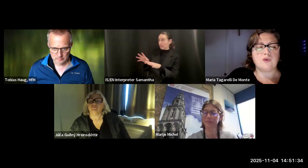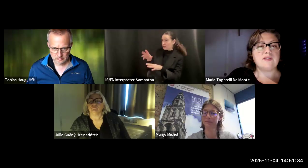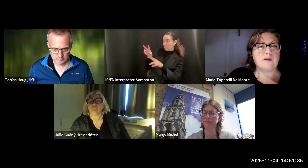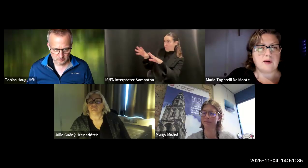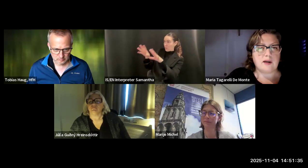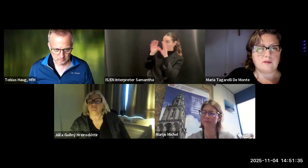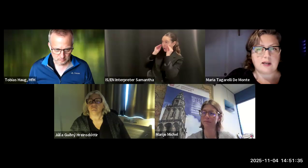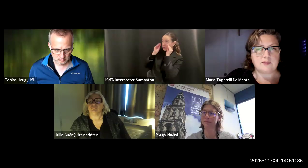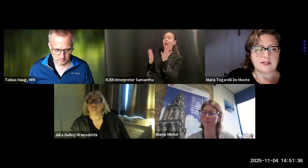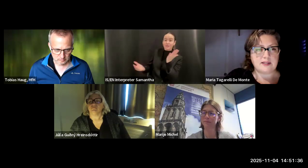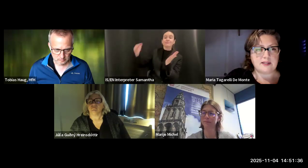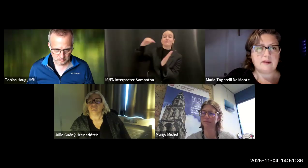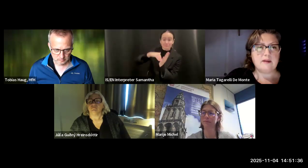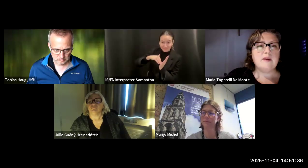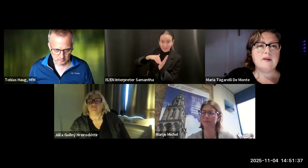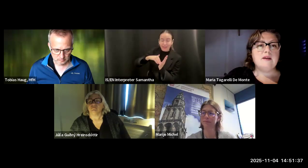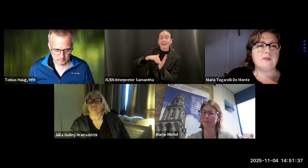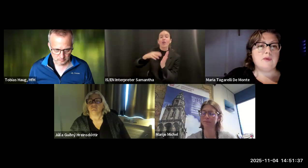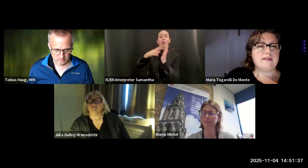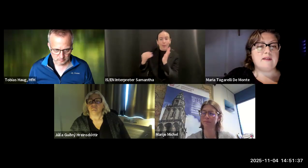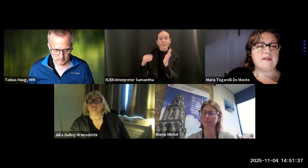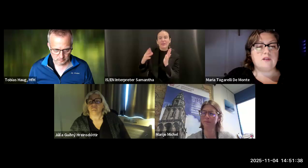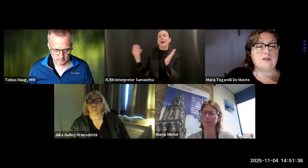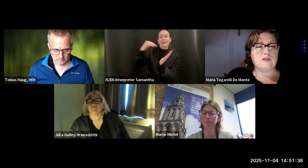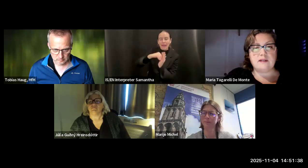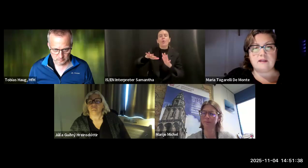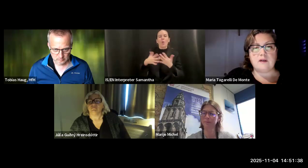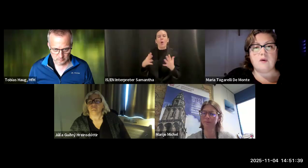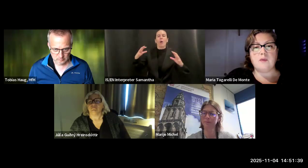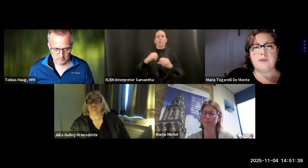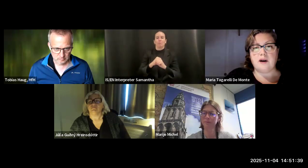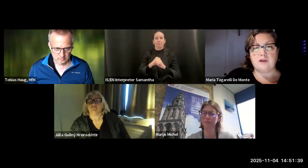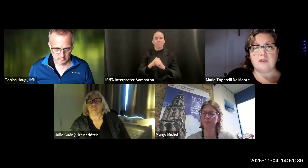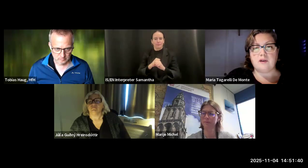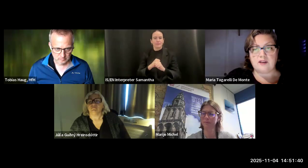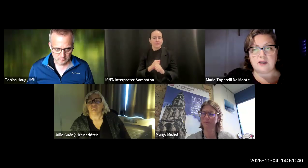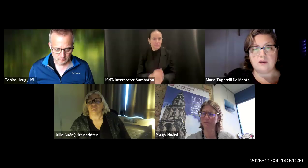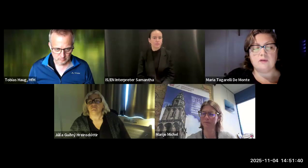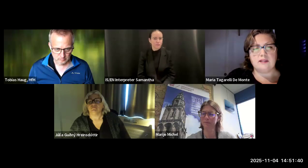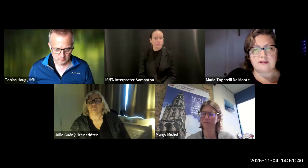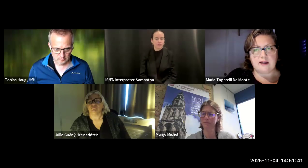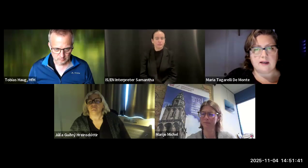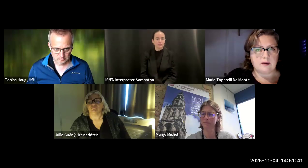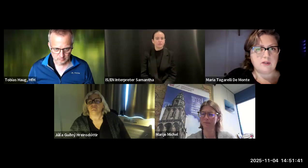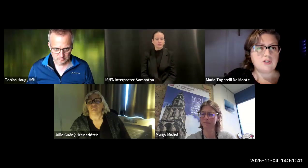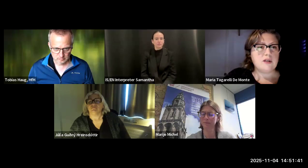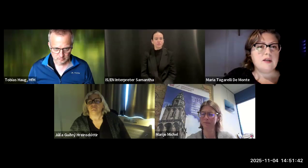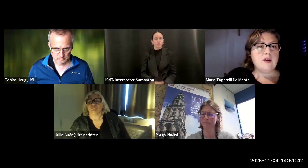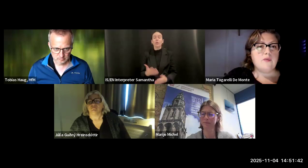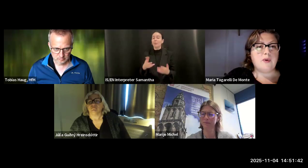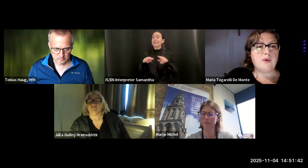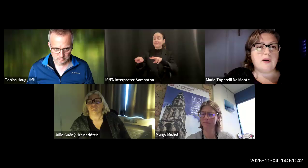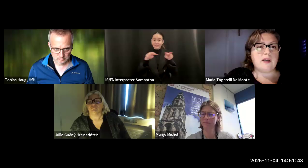to reproduce or summarize what has been said. Summarizing the totality or part of a signed video in sign